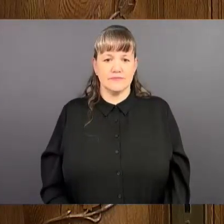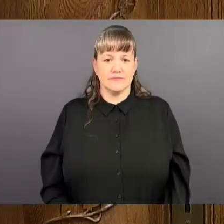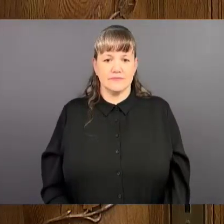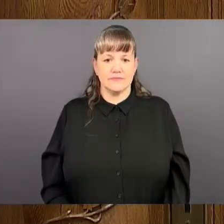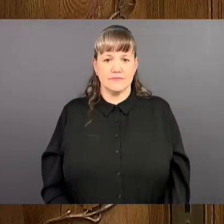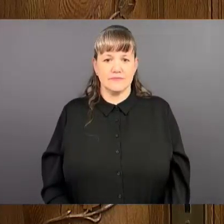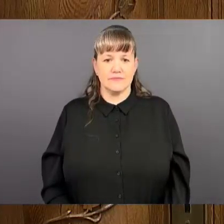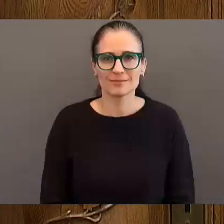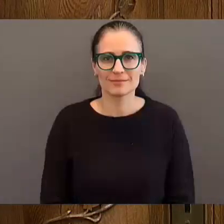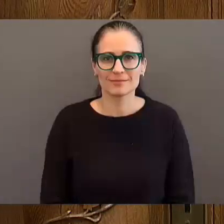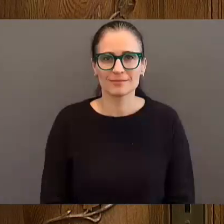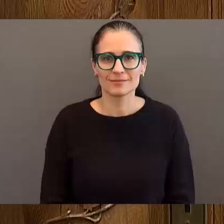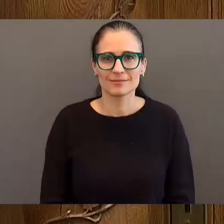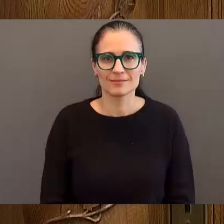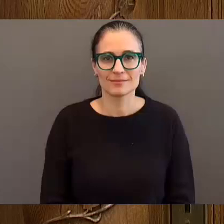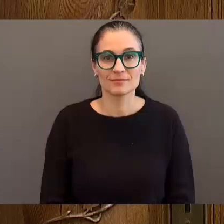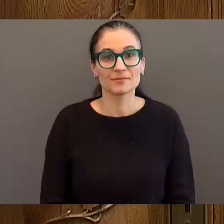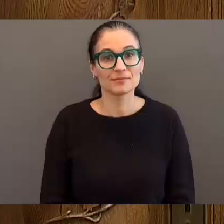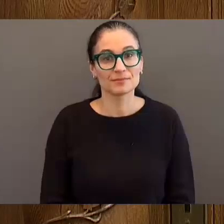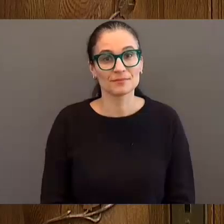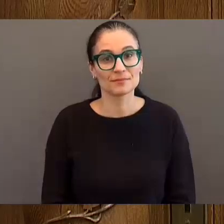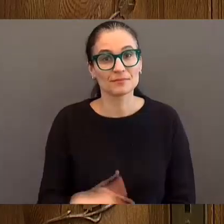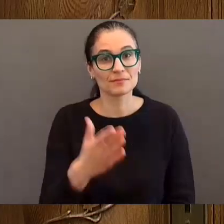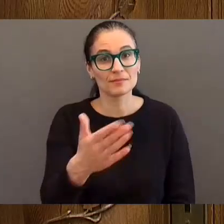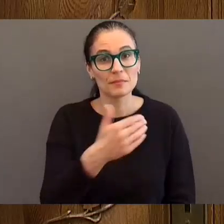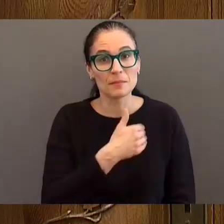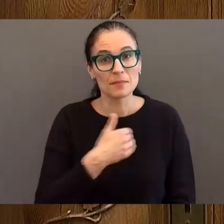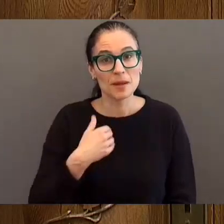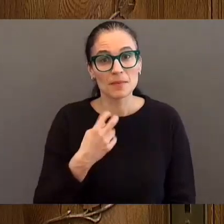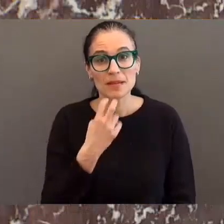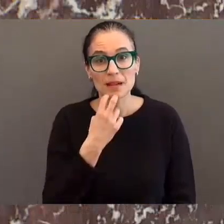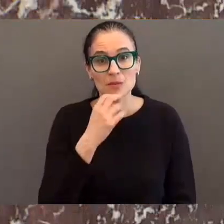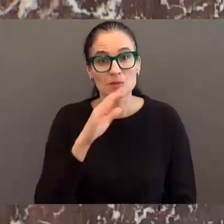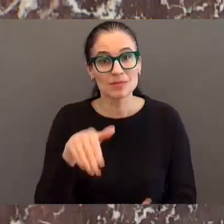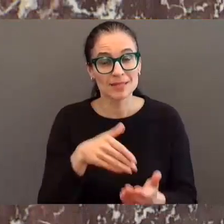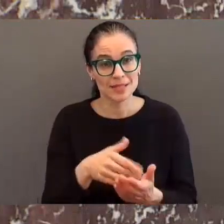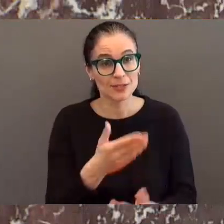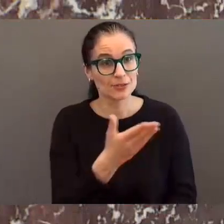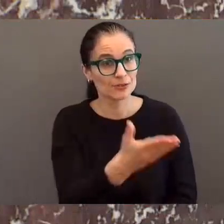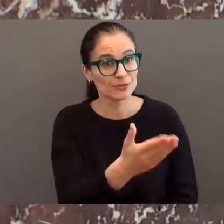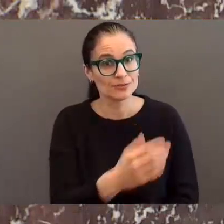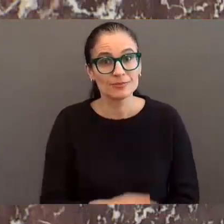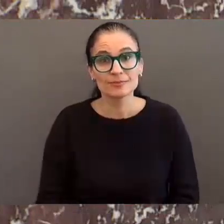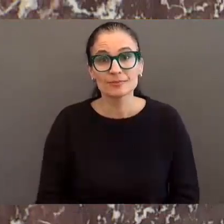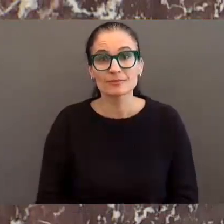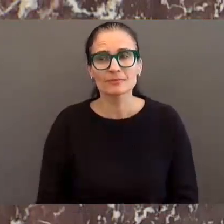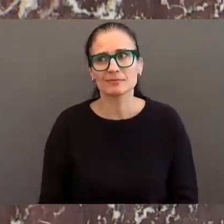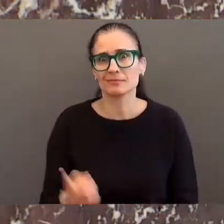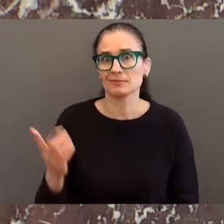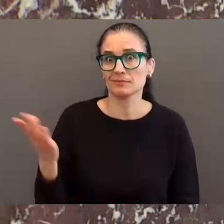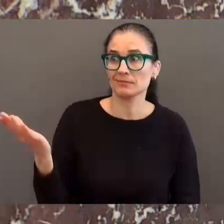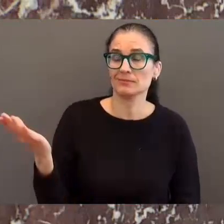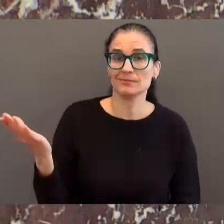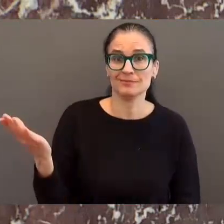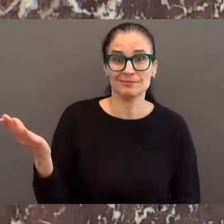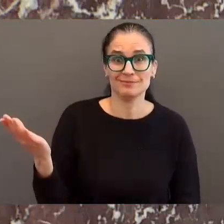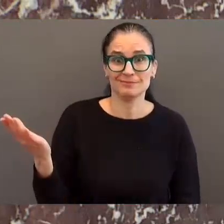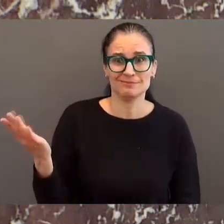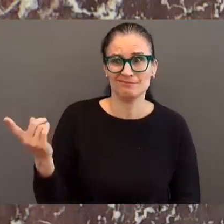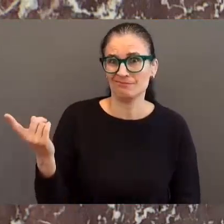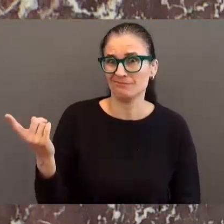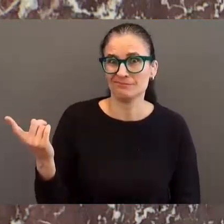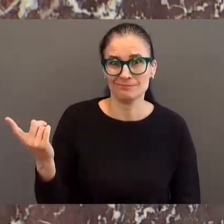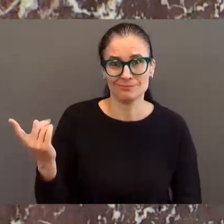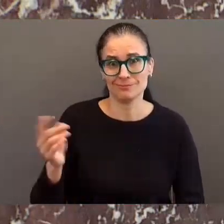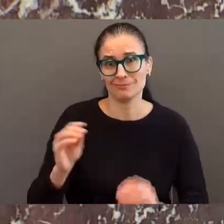Member for Kamloops Centre. Thank you, Mr. Speaker. Talk about a government that is completely out of touch with their own commitments. It was